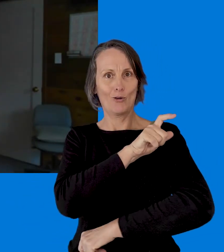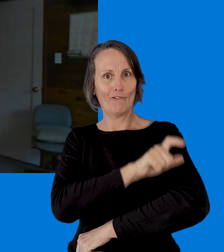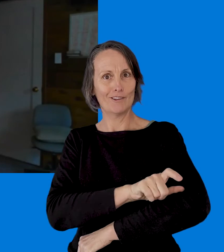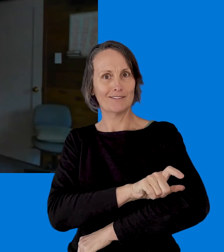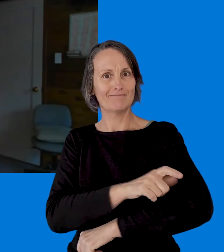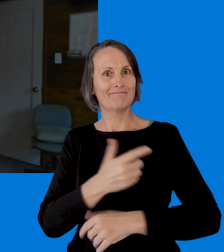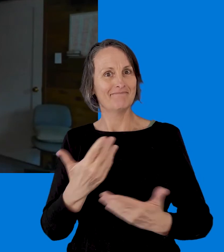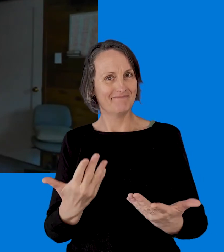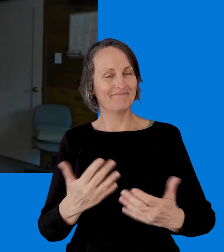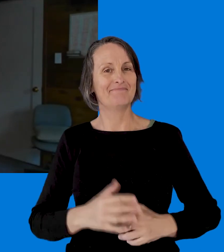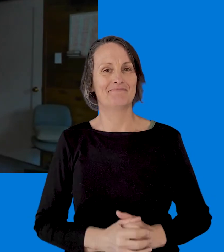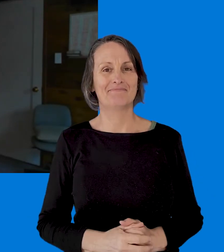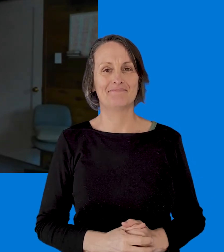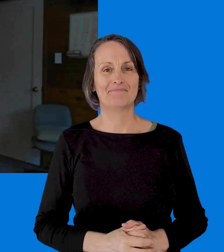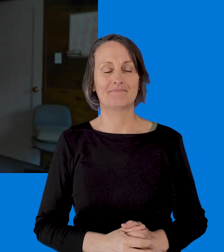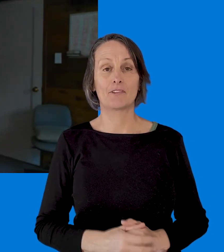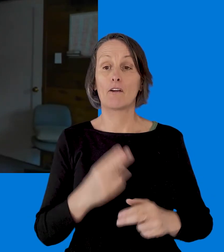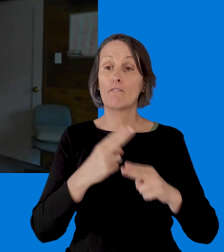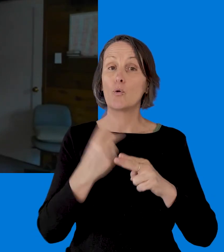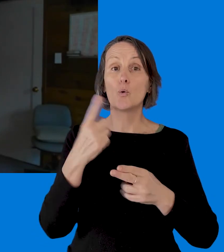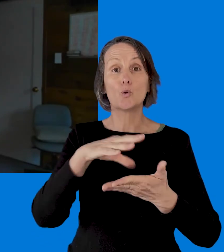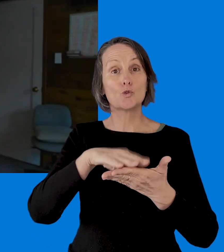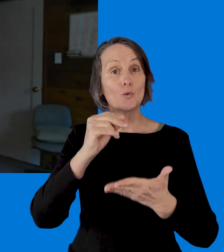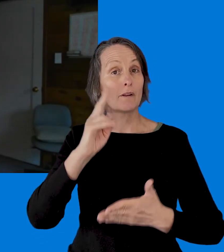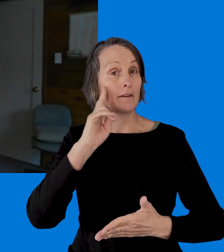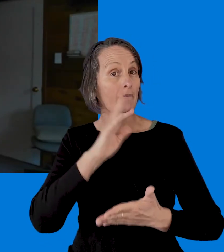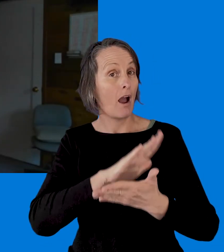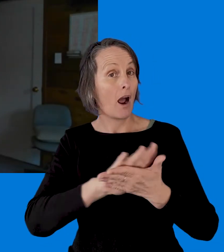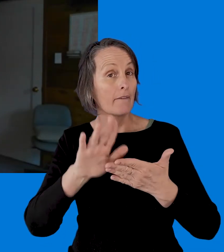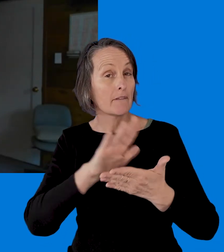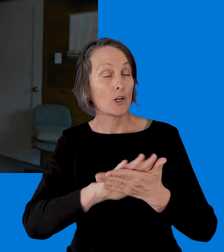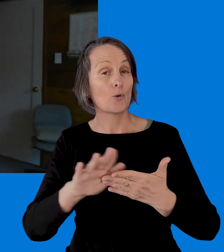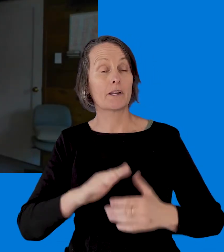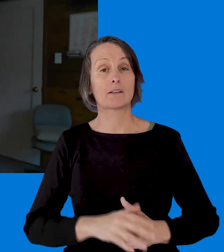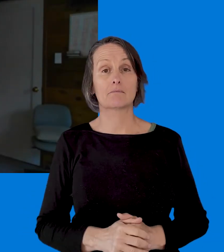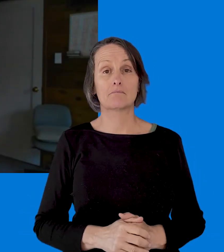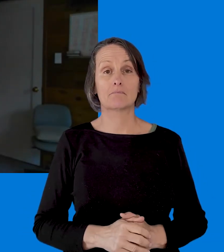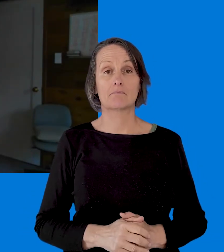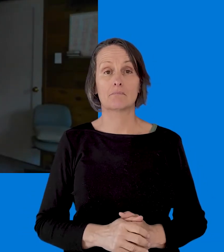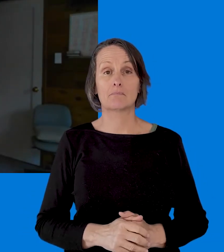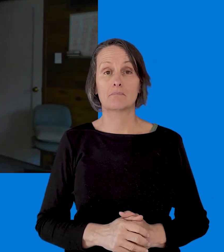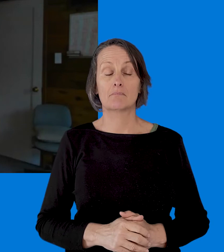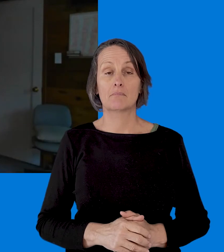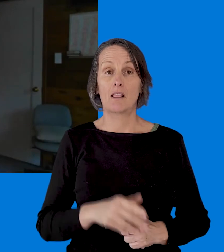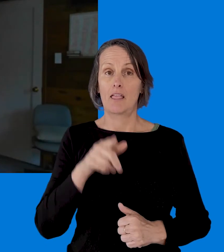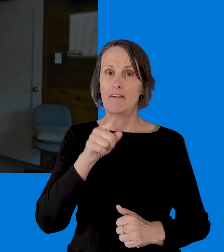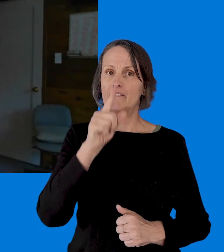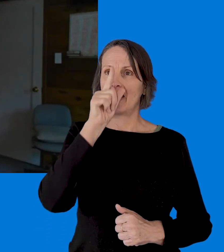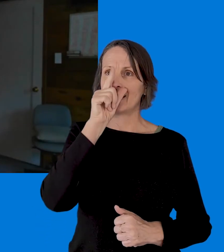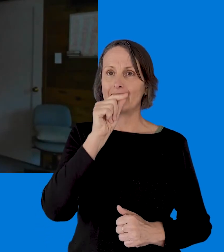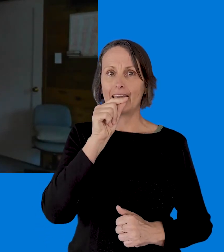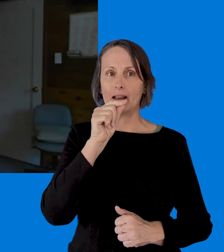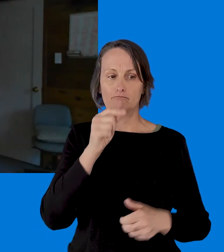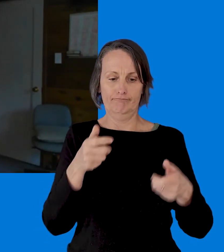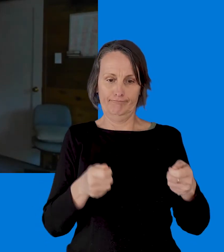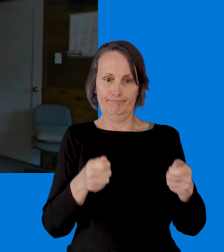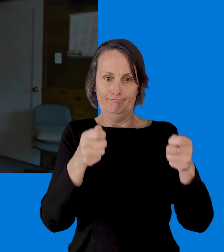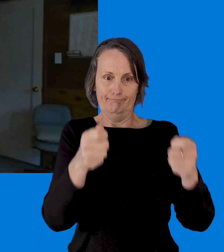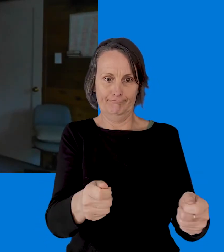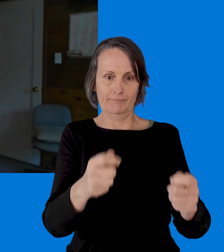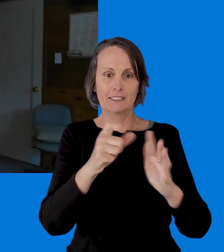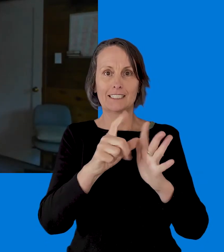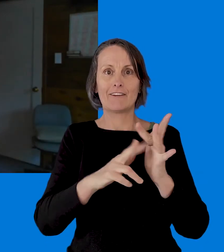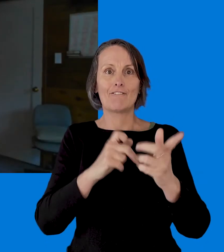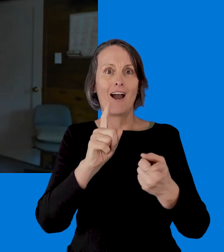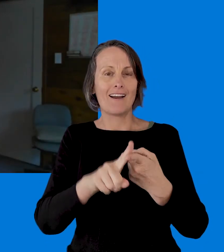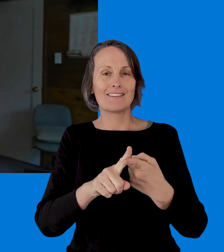of hearing, for instance, can show up with their own device and then use it to help caption audio that's in the